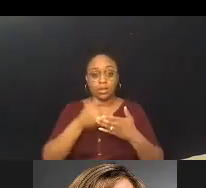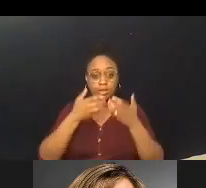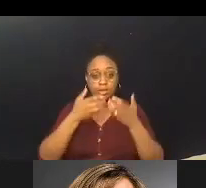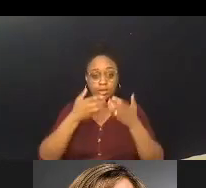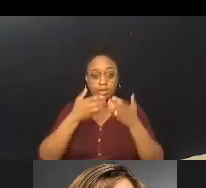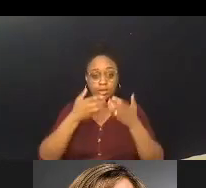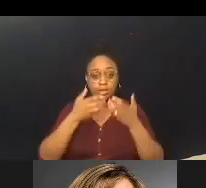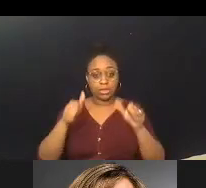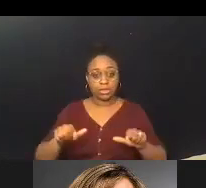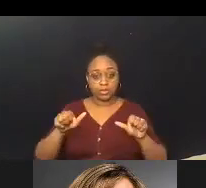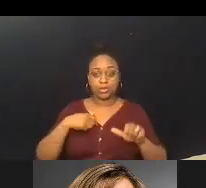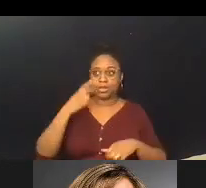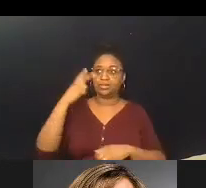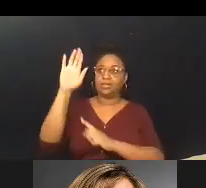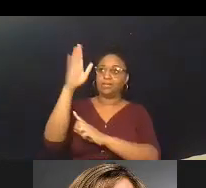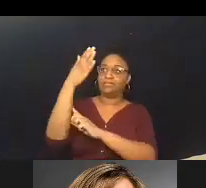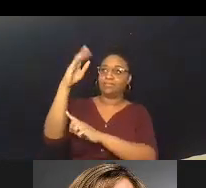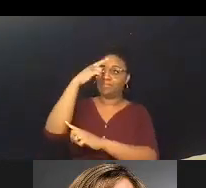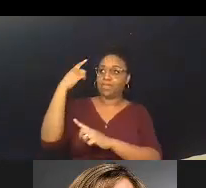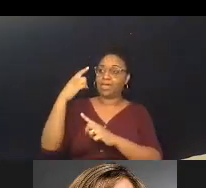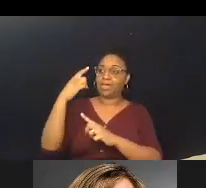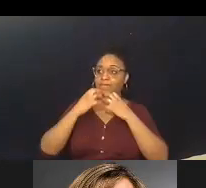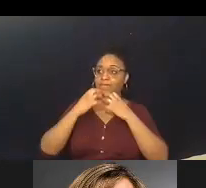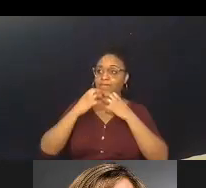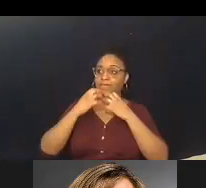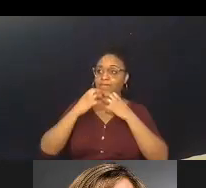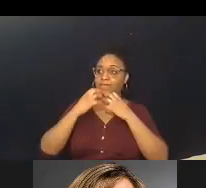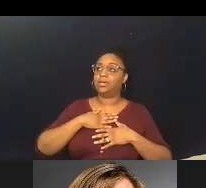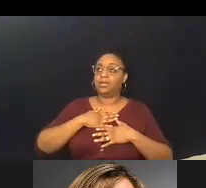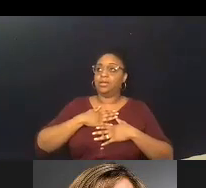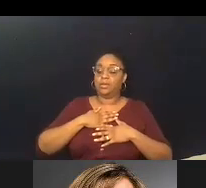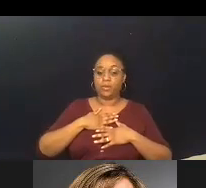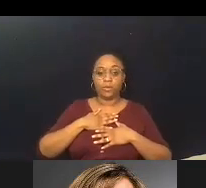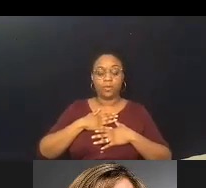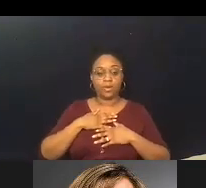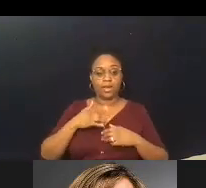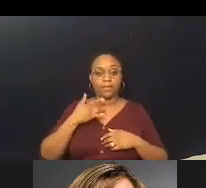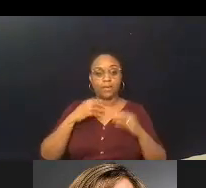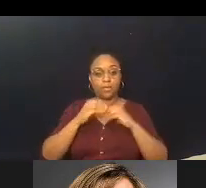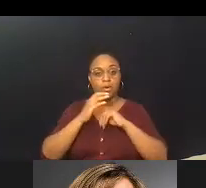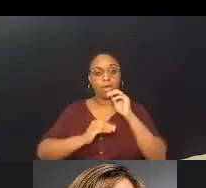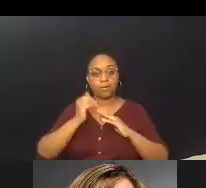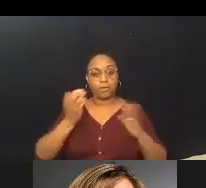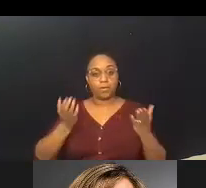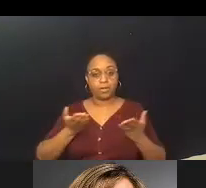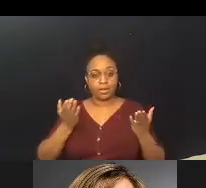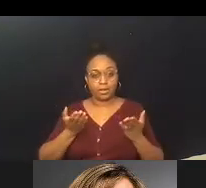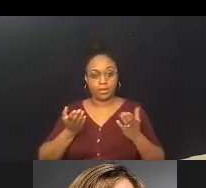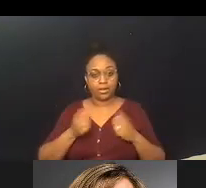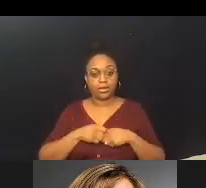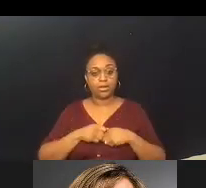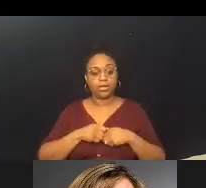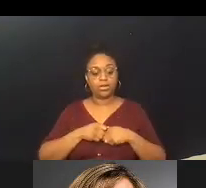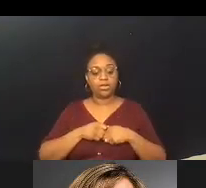Black Lives Matter flag just gave me a sense of comfortability here, or a sense of comfort,